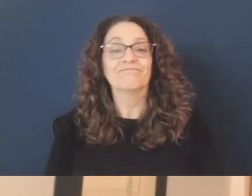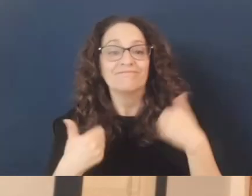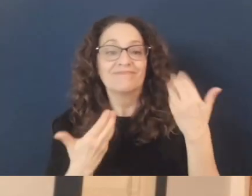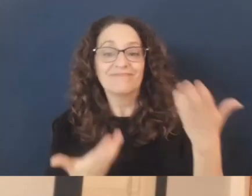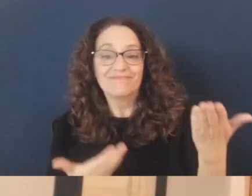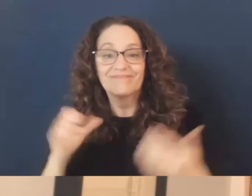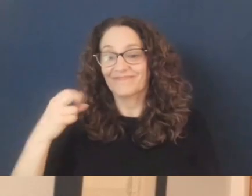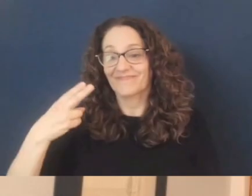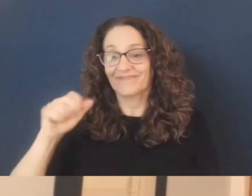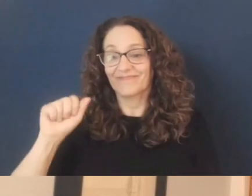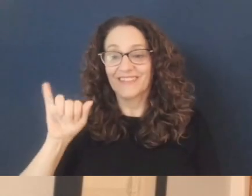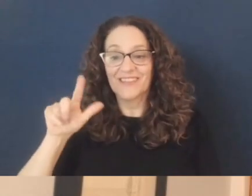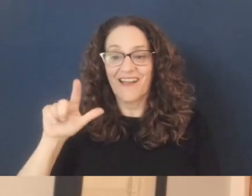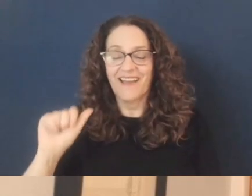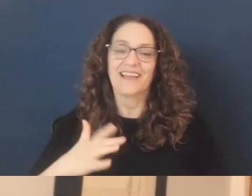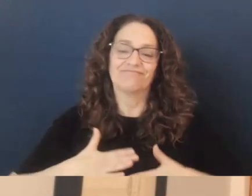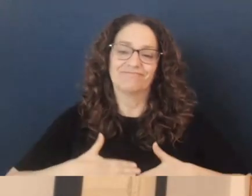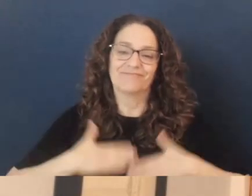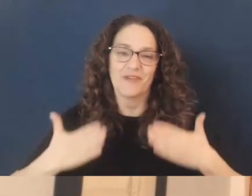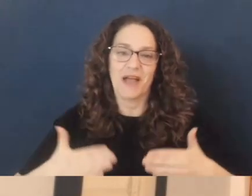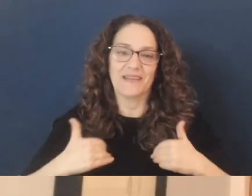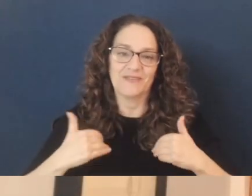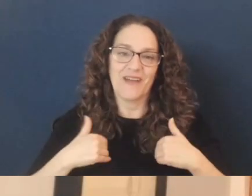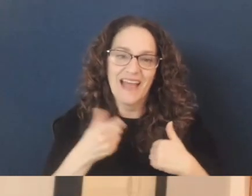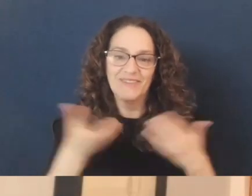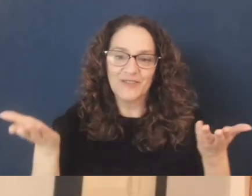really happy to have you here with us to